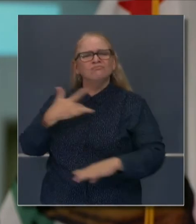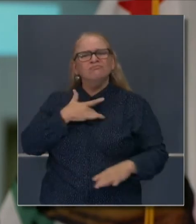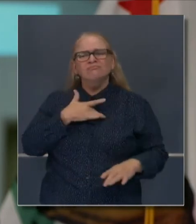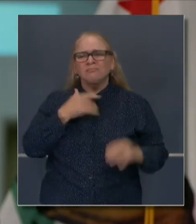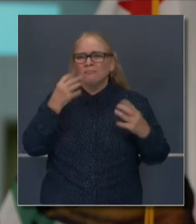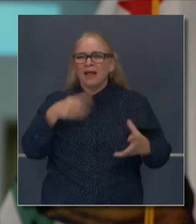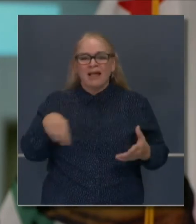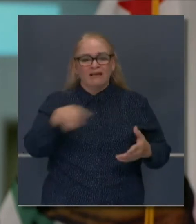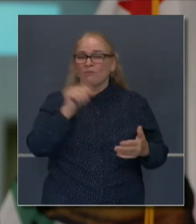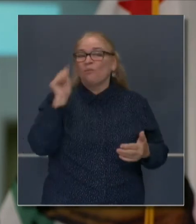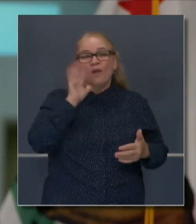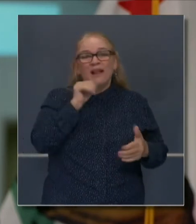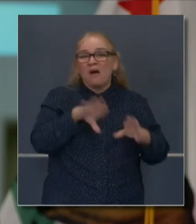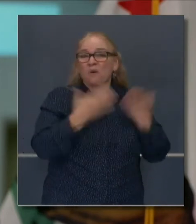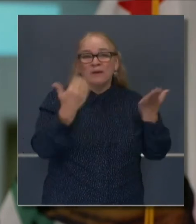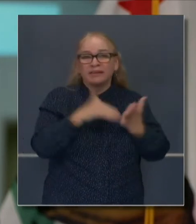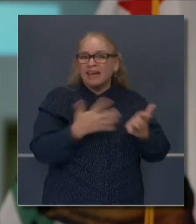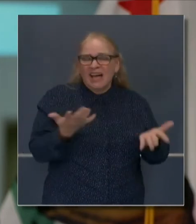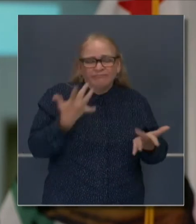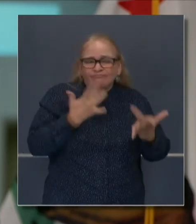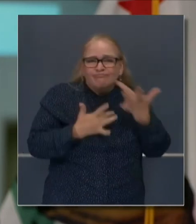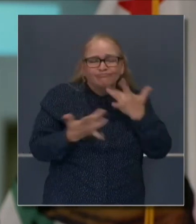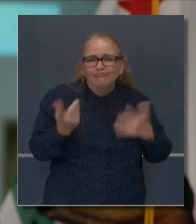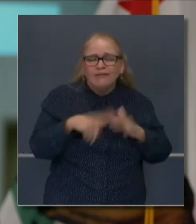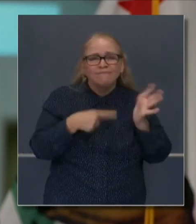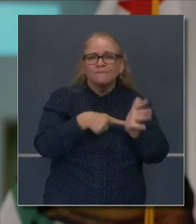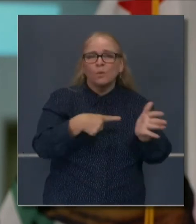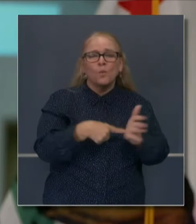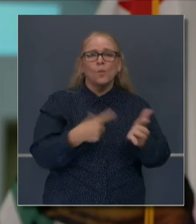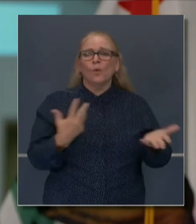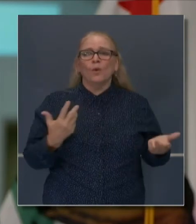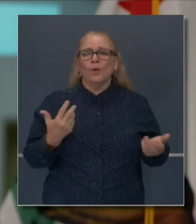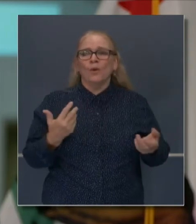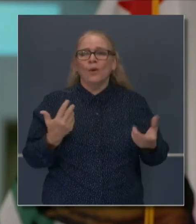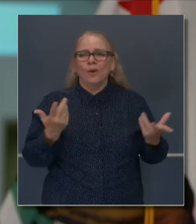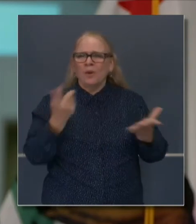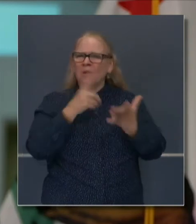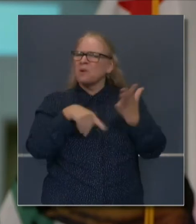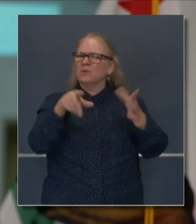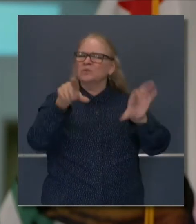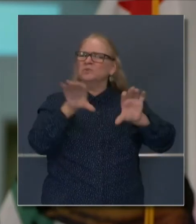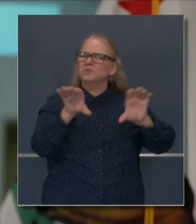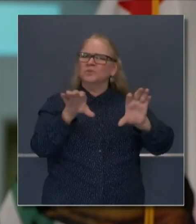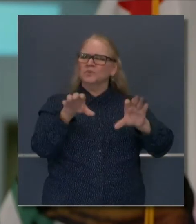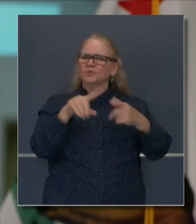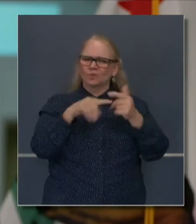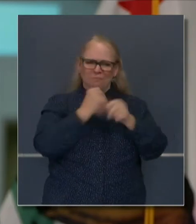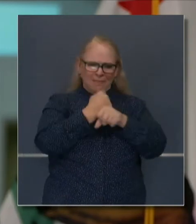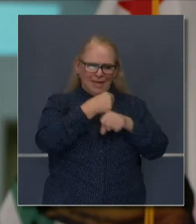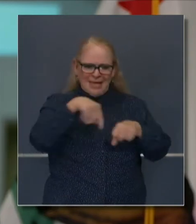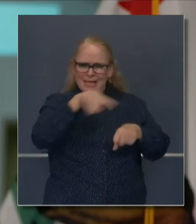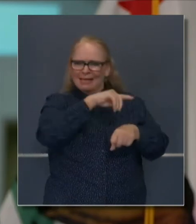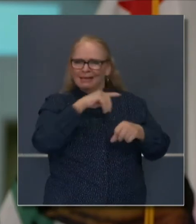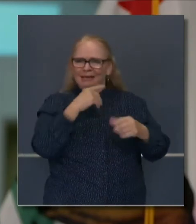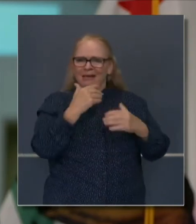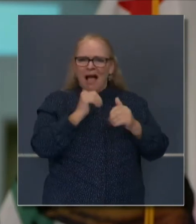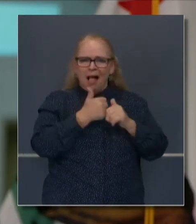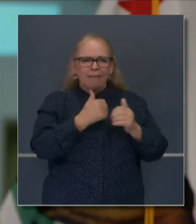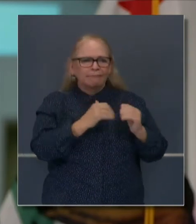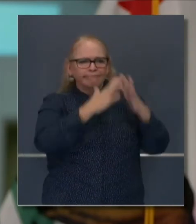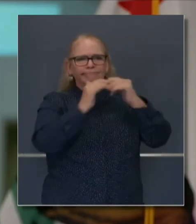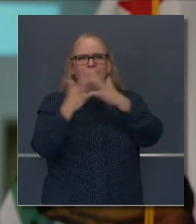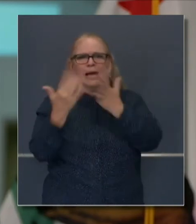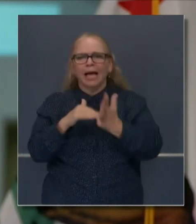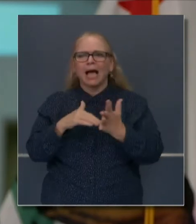I was wondering, have you looked at, refocusing efforts moving forward, even as we're still combating this